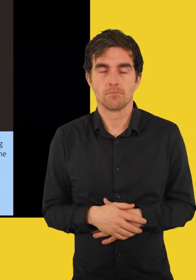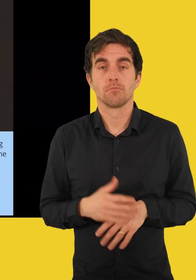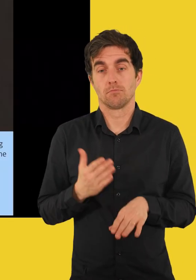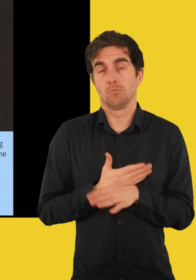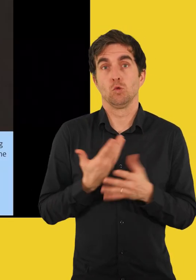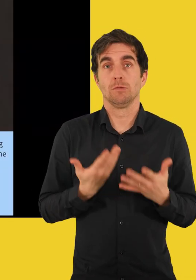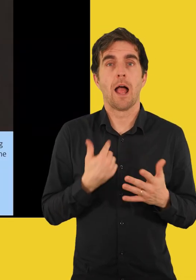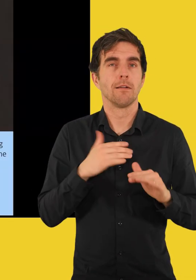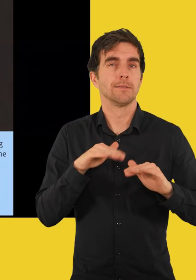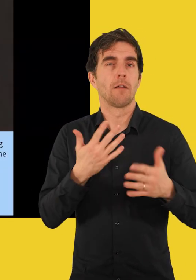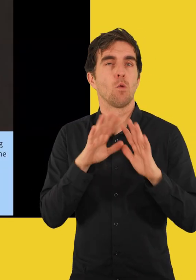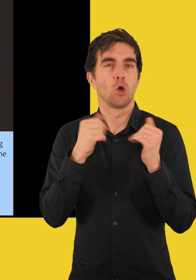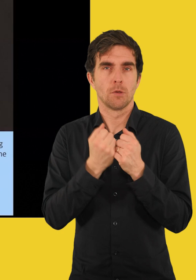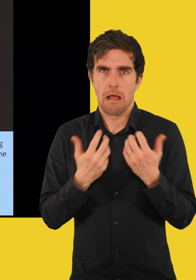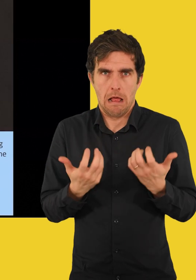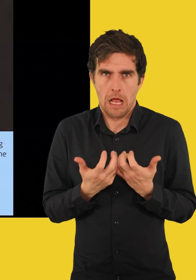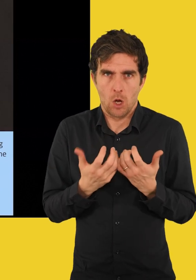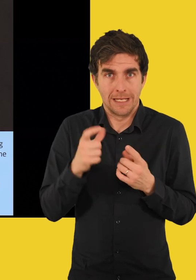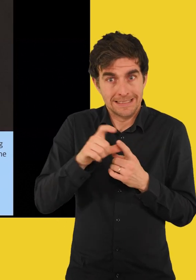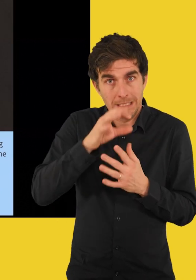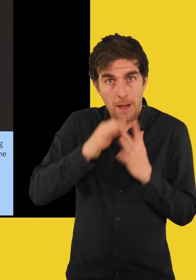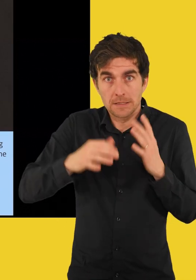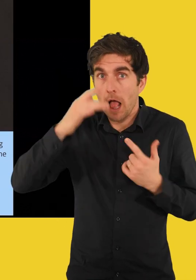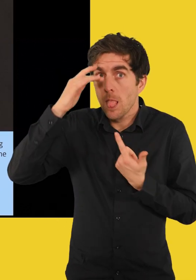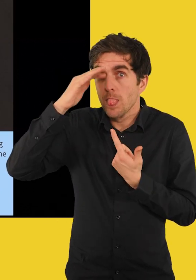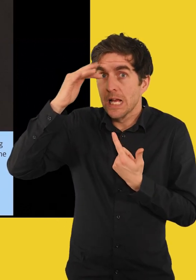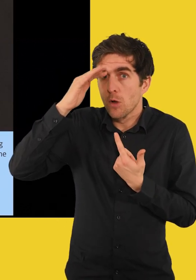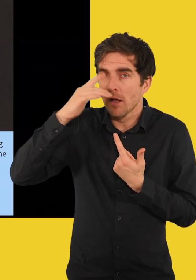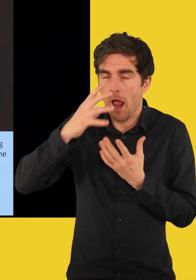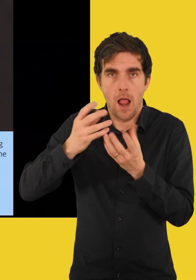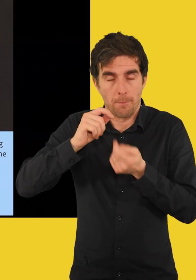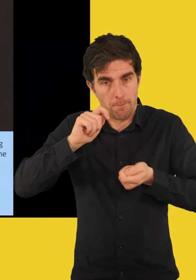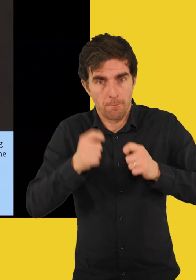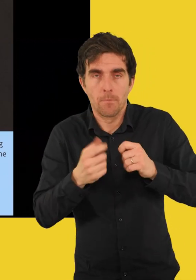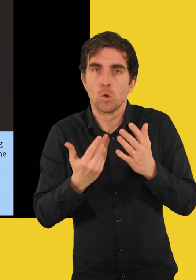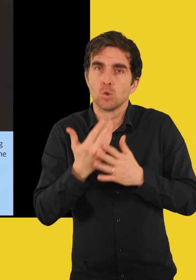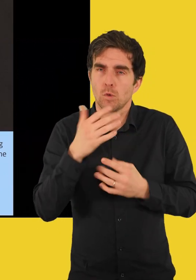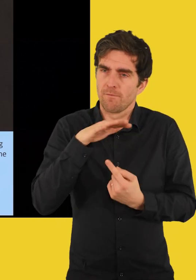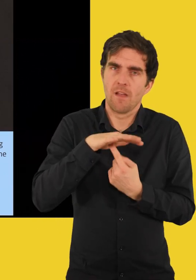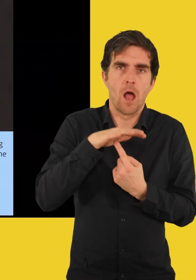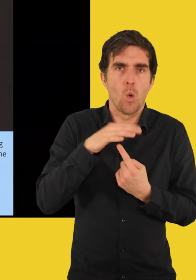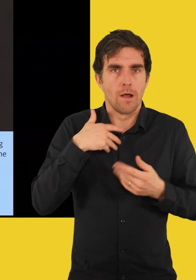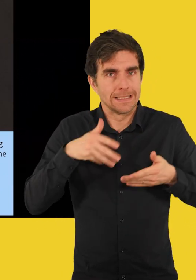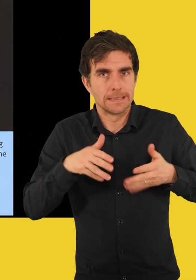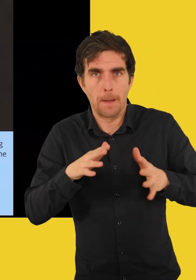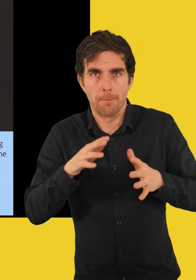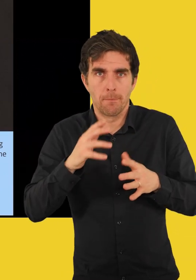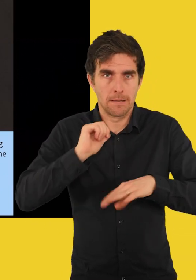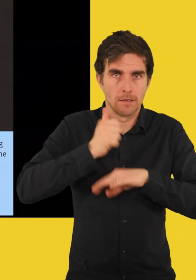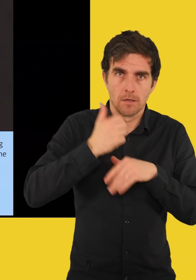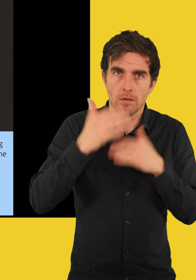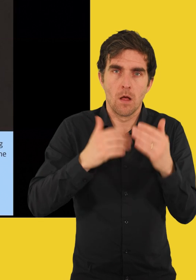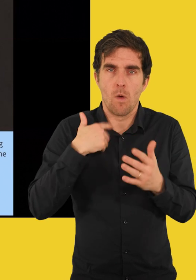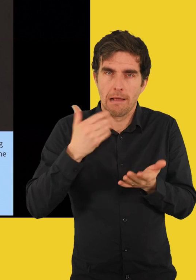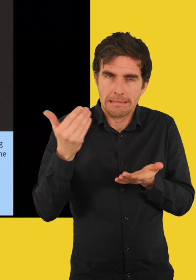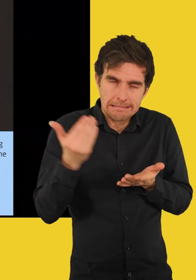Earlier today, I delivered a workshop on how disability theories can help us to shape new value systems and incentives that bring us closer